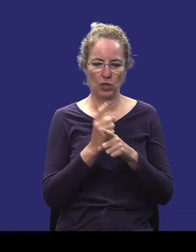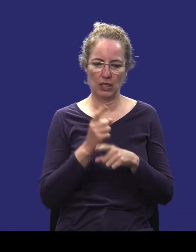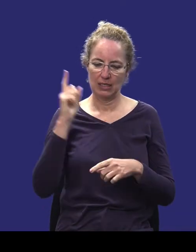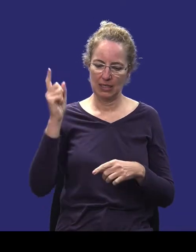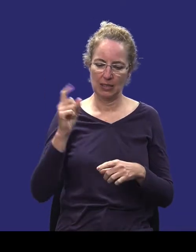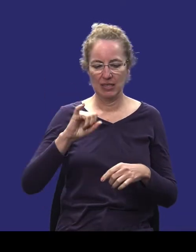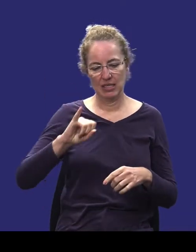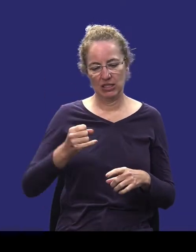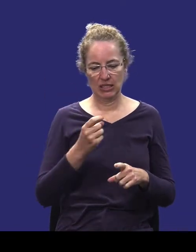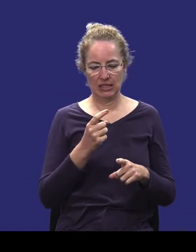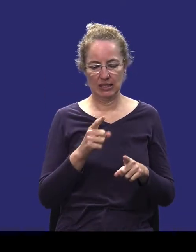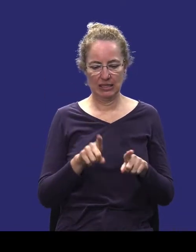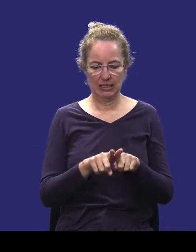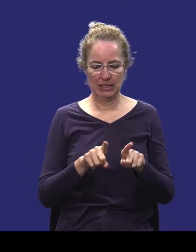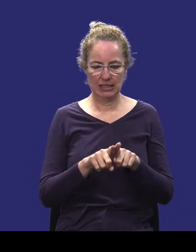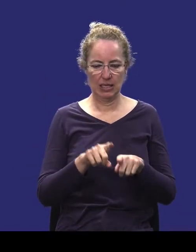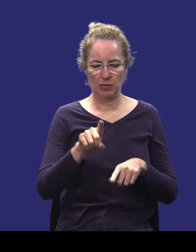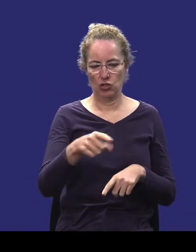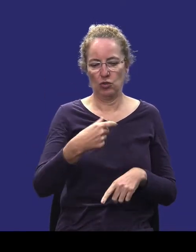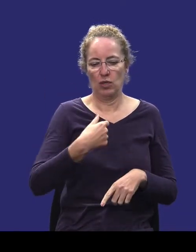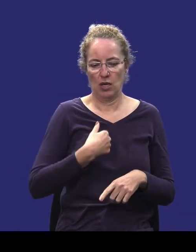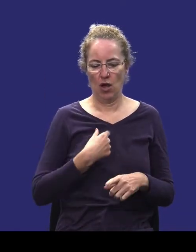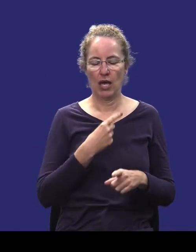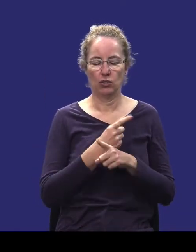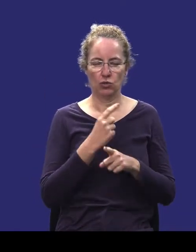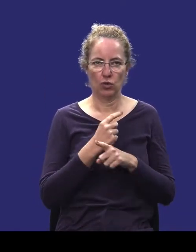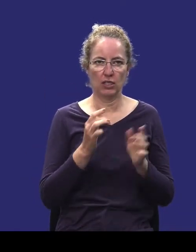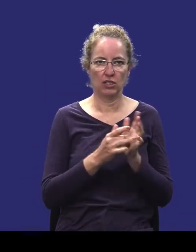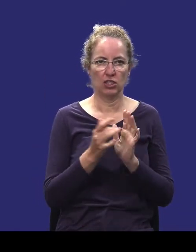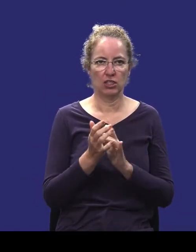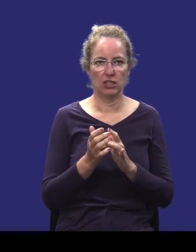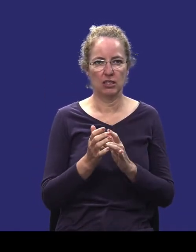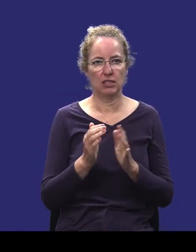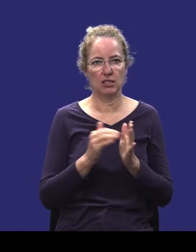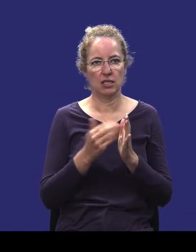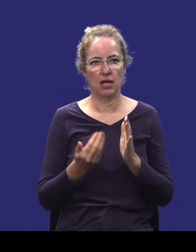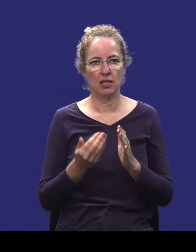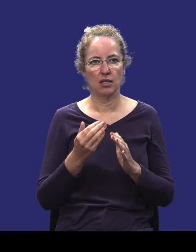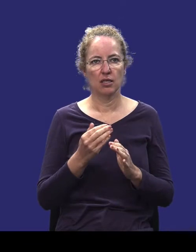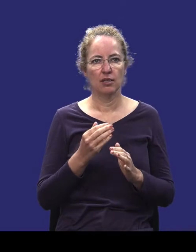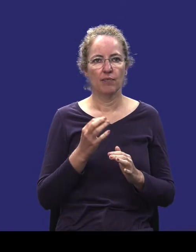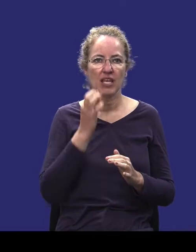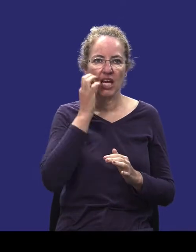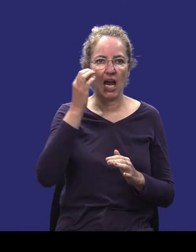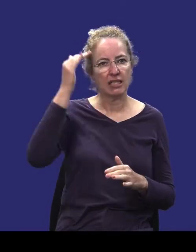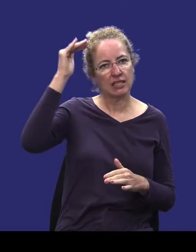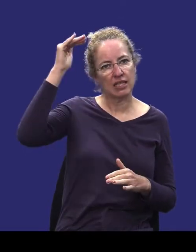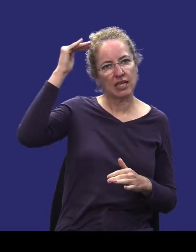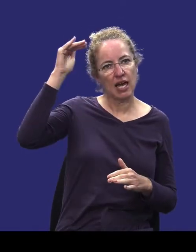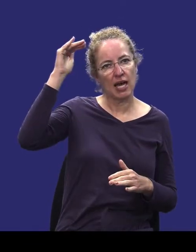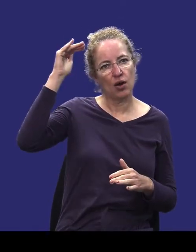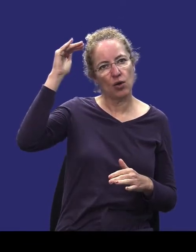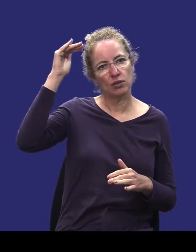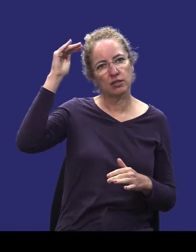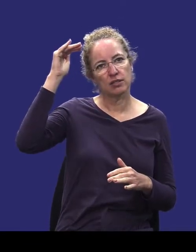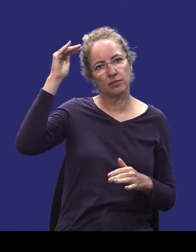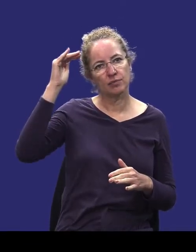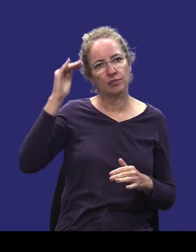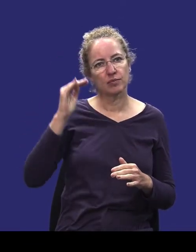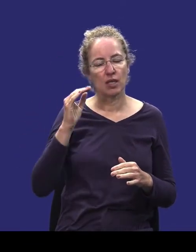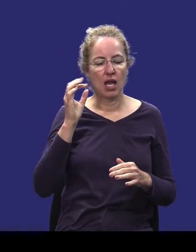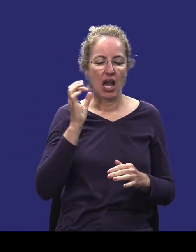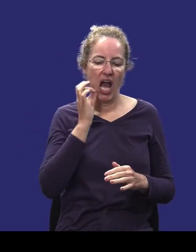are talking now. You could ask an adult to help you read God's word, just like we've been doing our stories in the